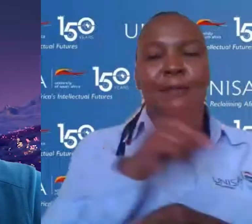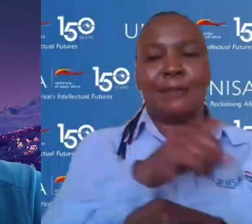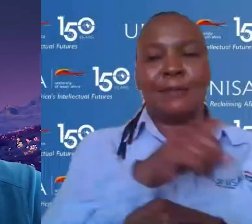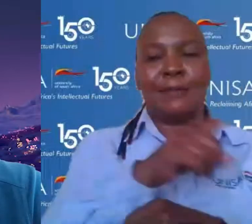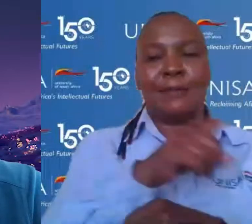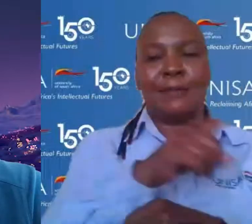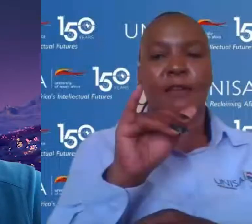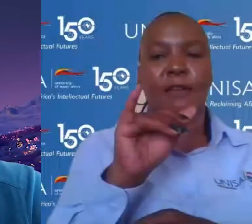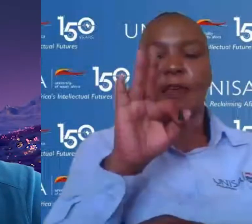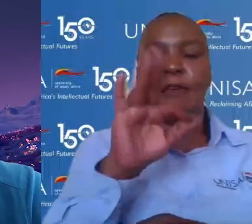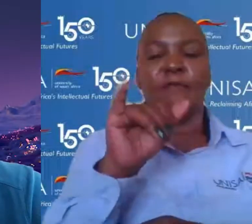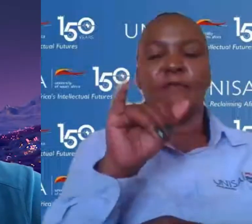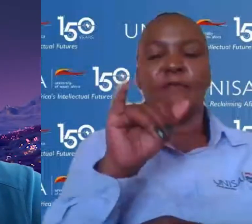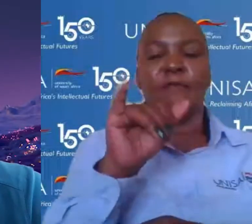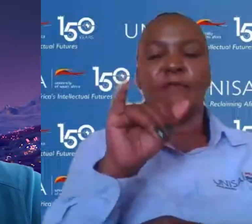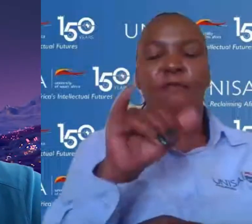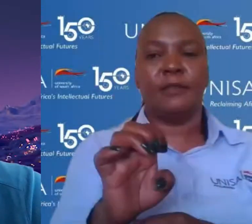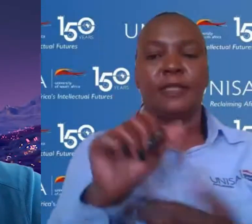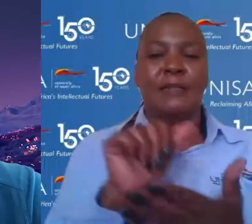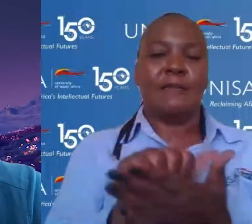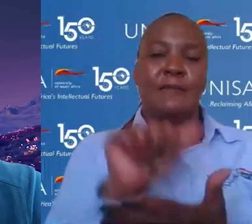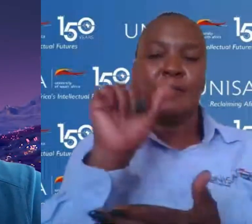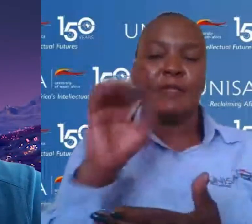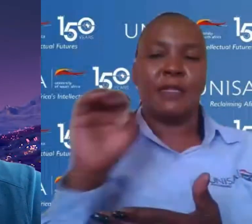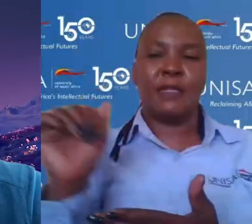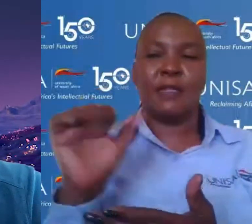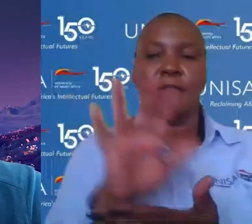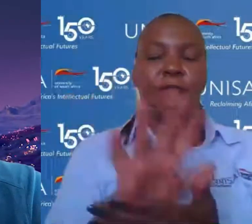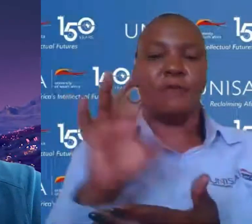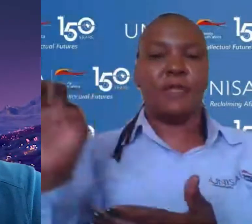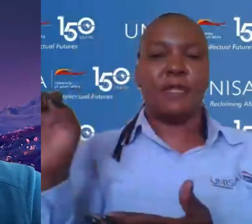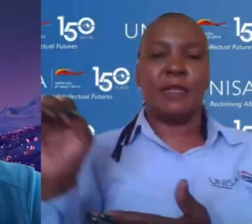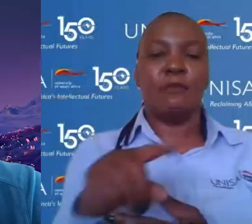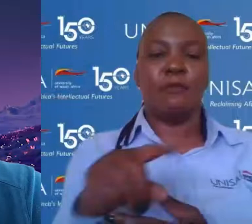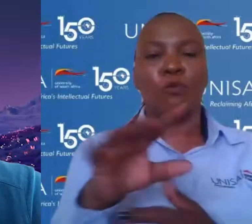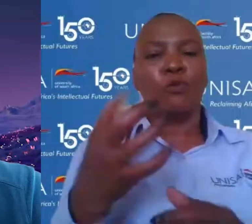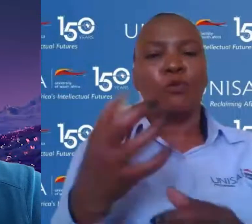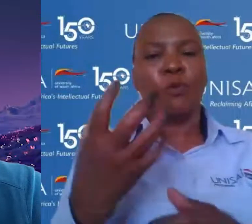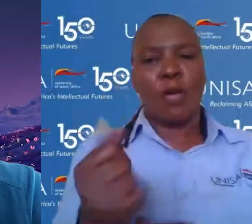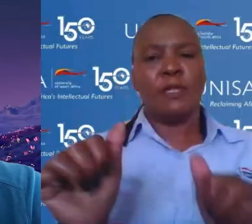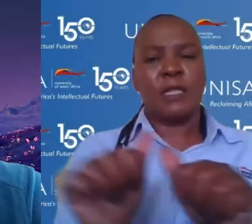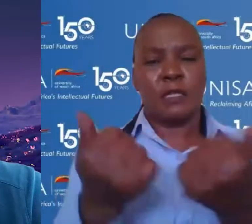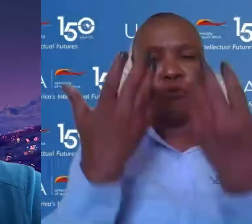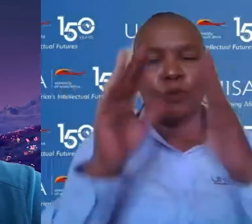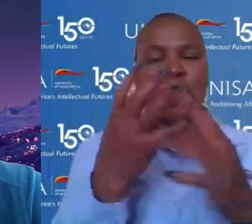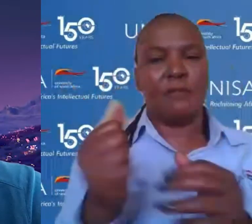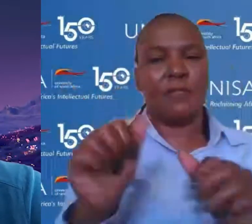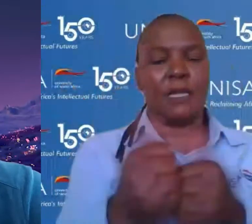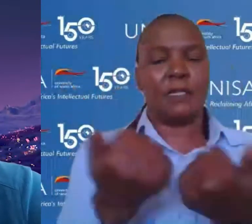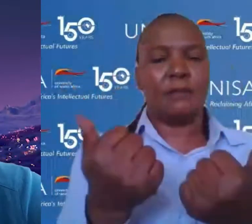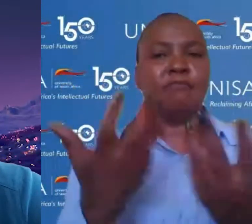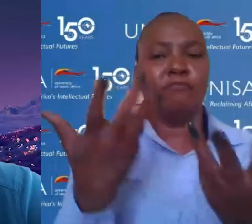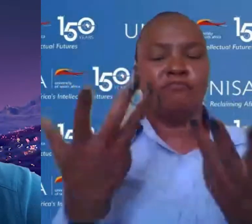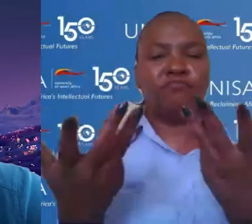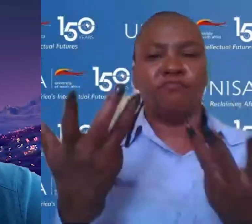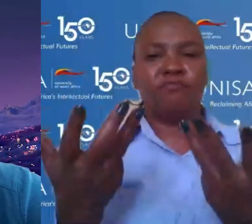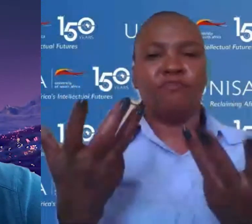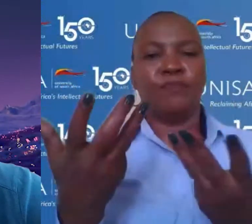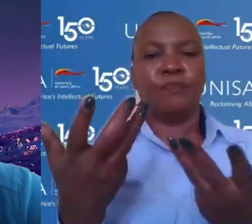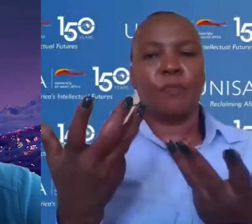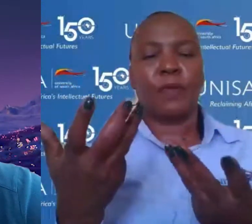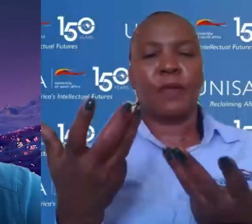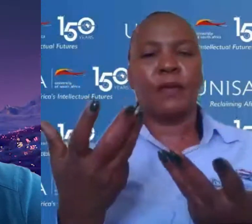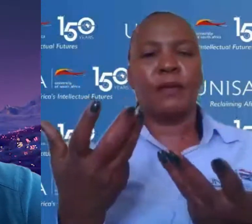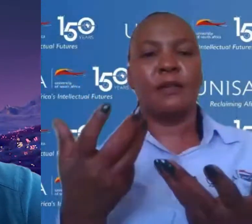Those students who are having challenges, Nasihat, with the 1500, I see some of